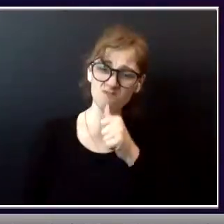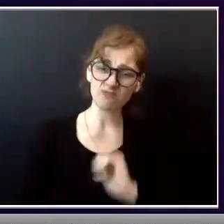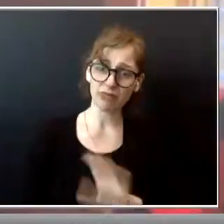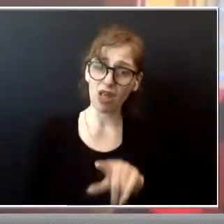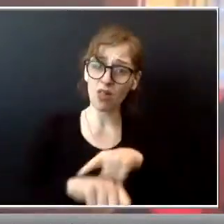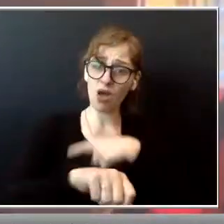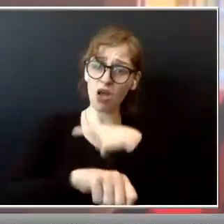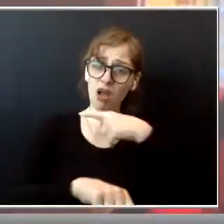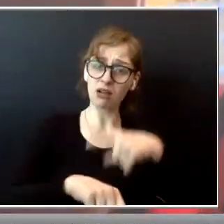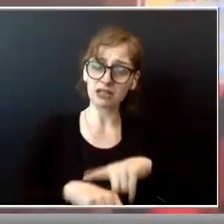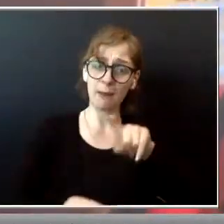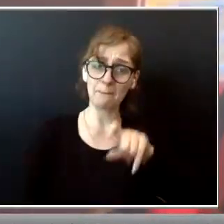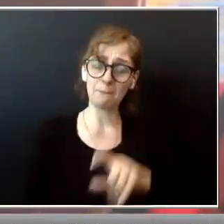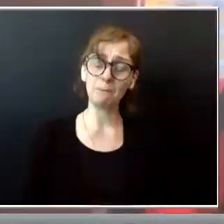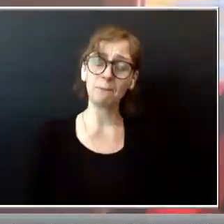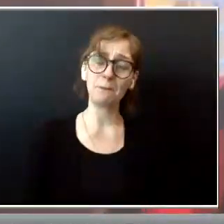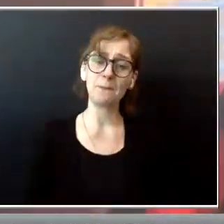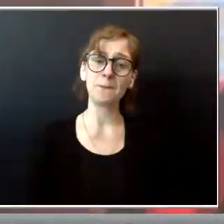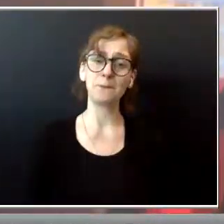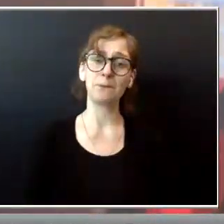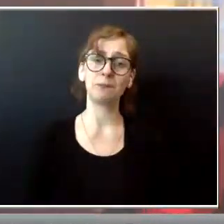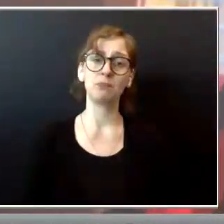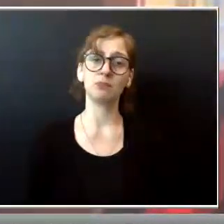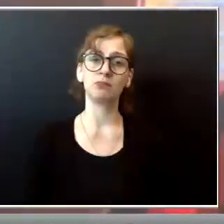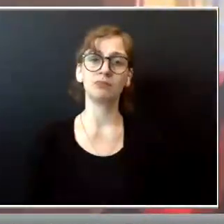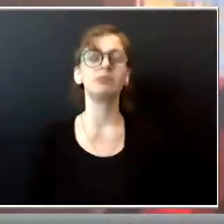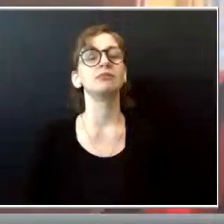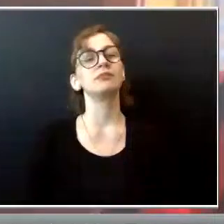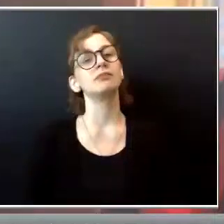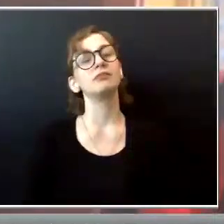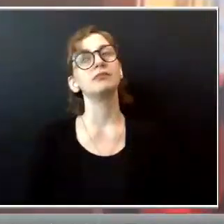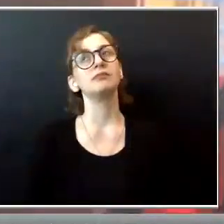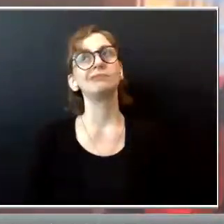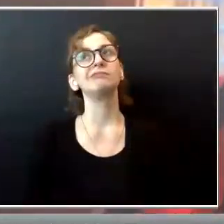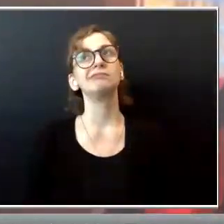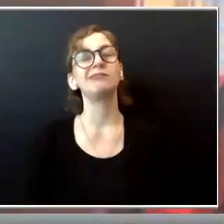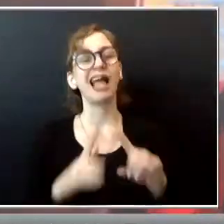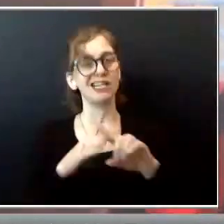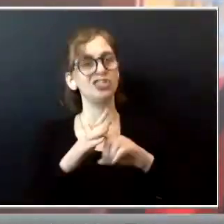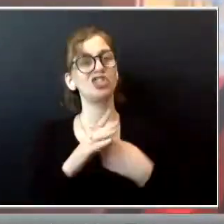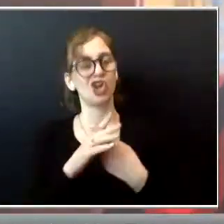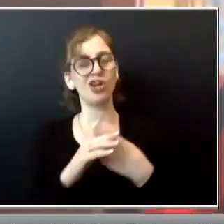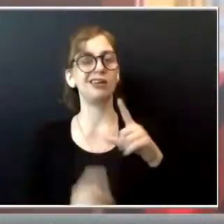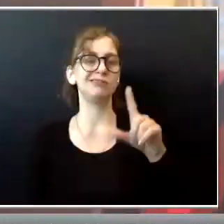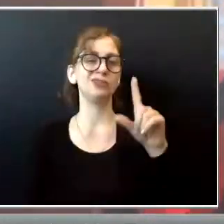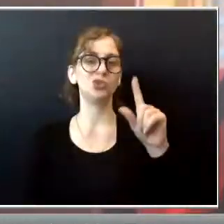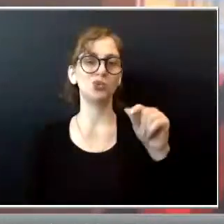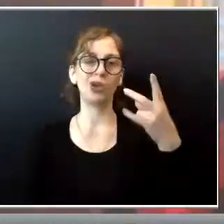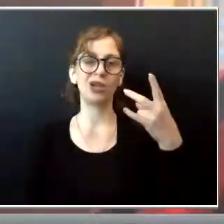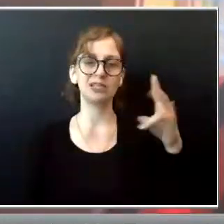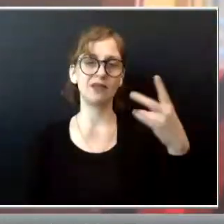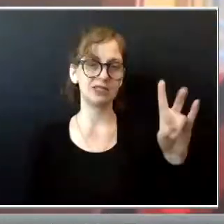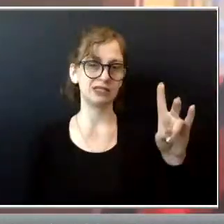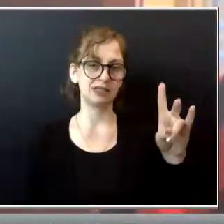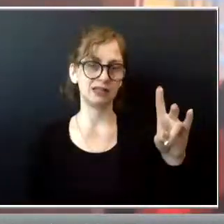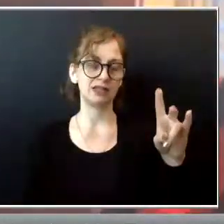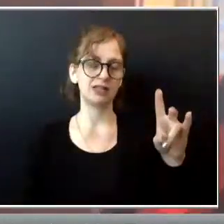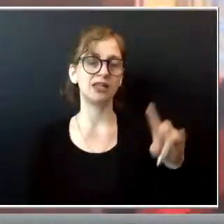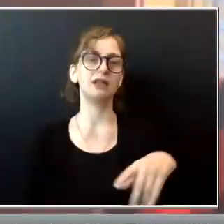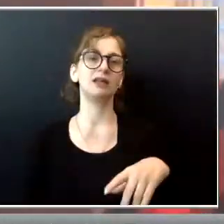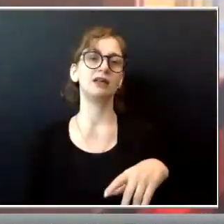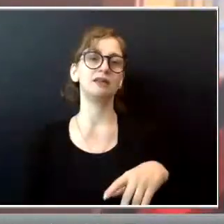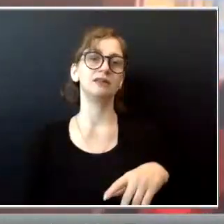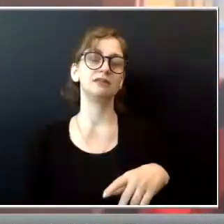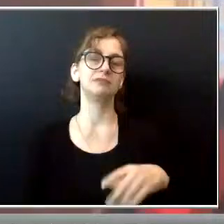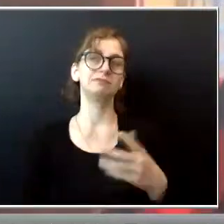Yeah, I really, it started back in 2017, and it's when I first, in